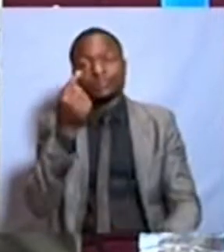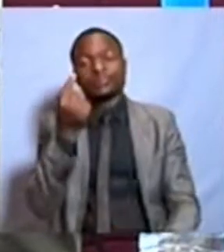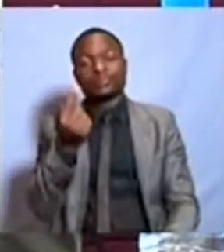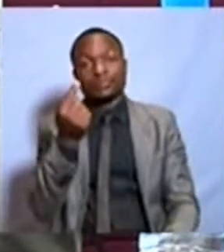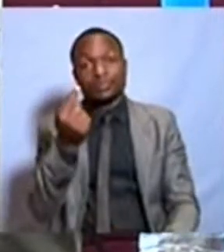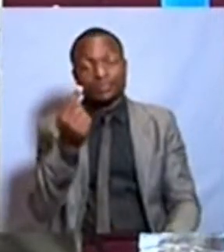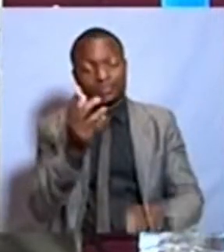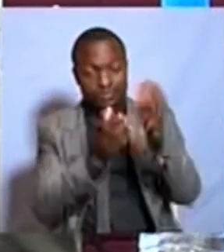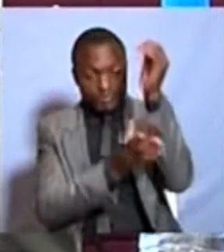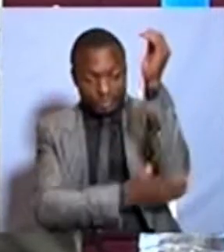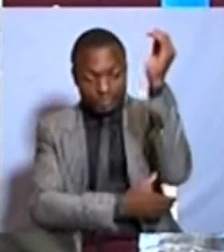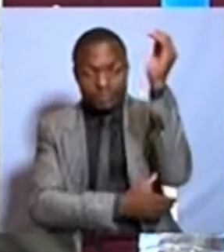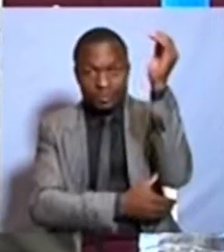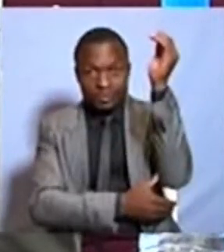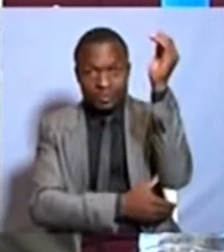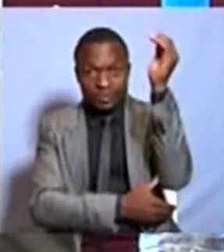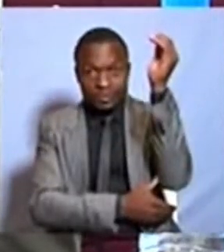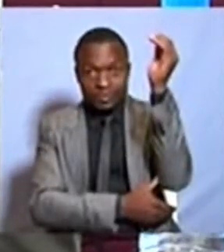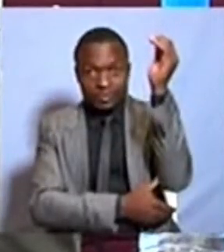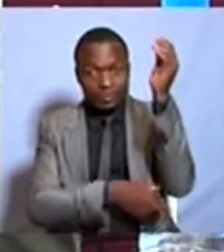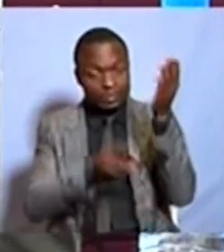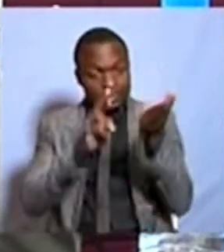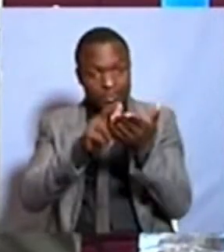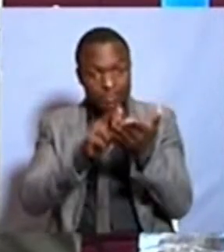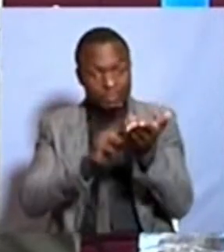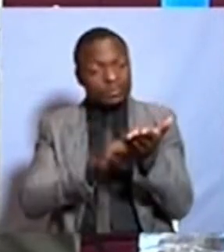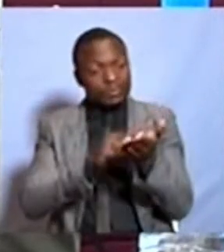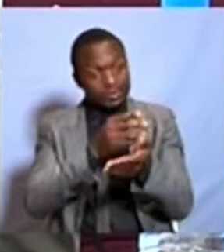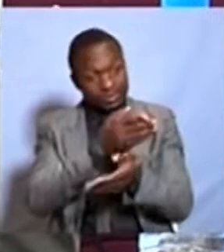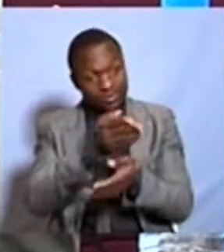your poverty overview, you have attributed,